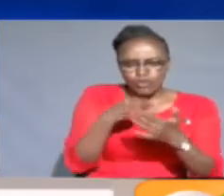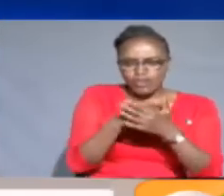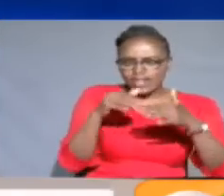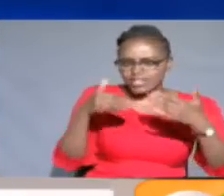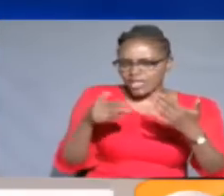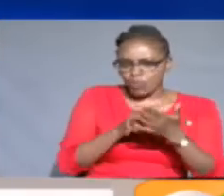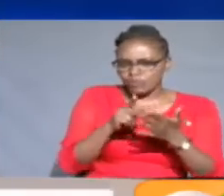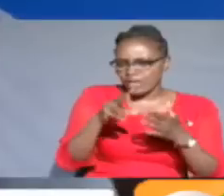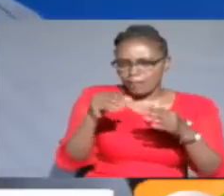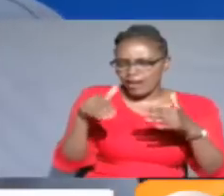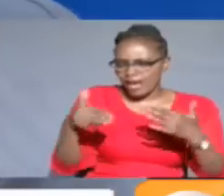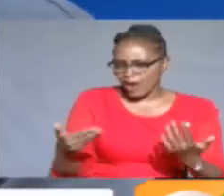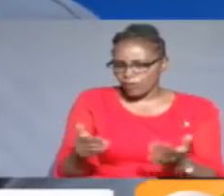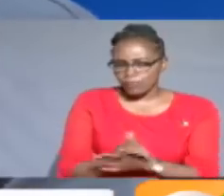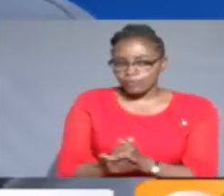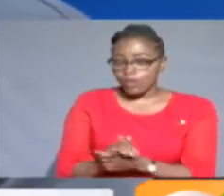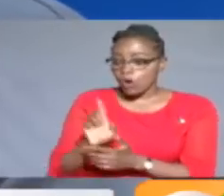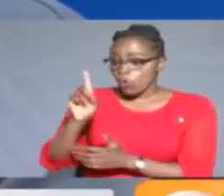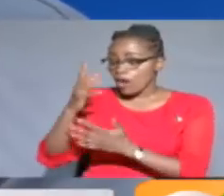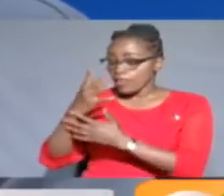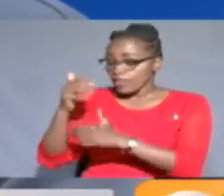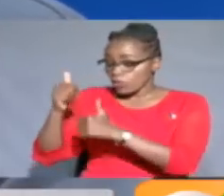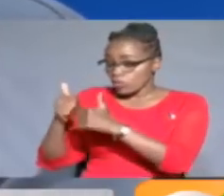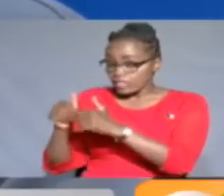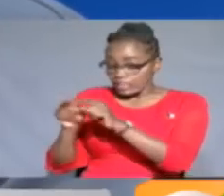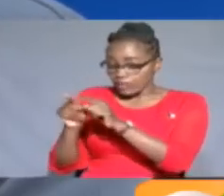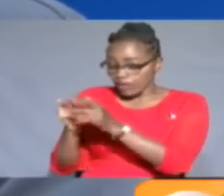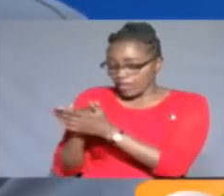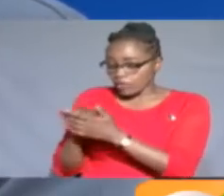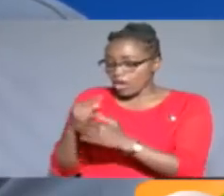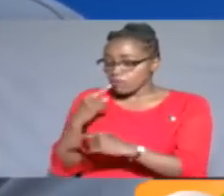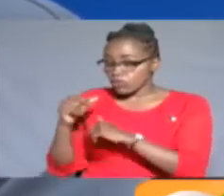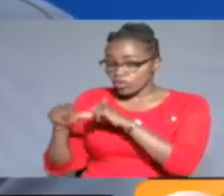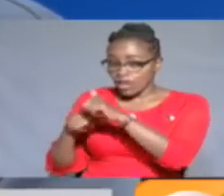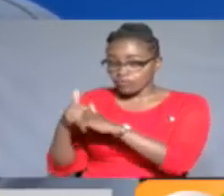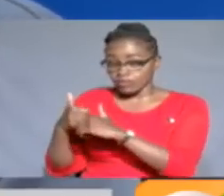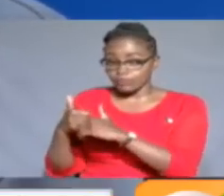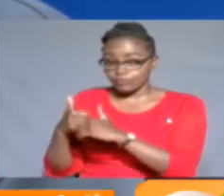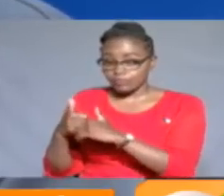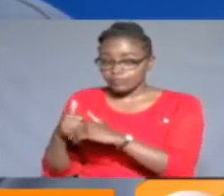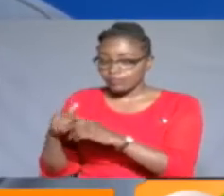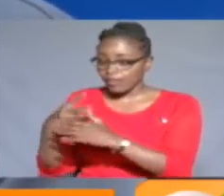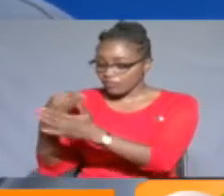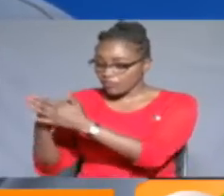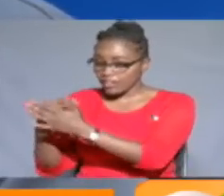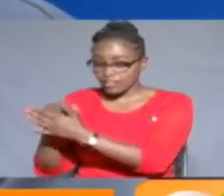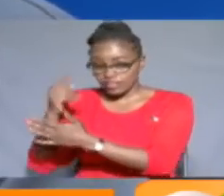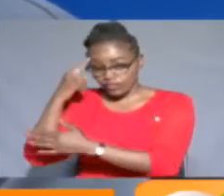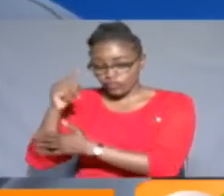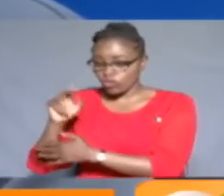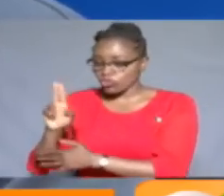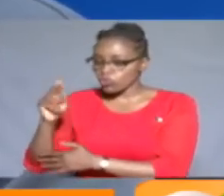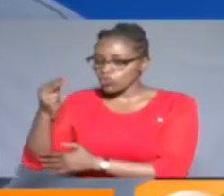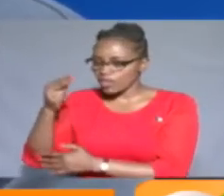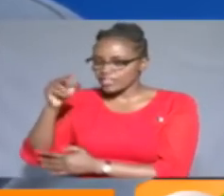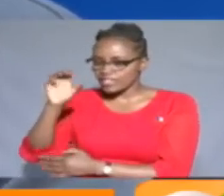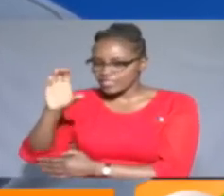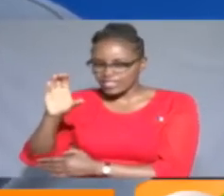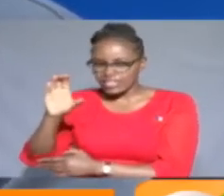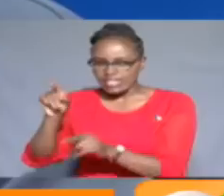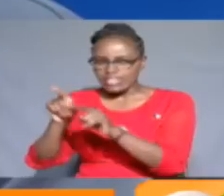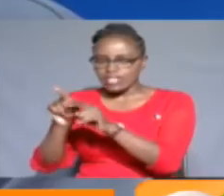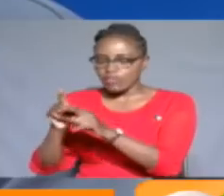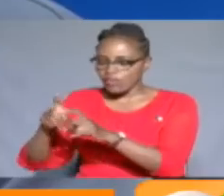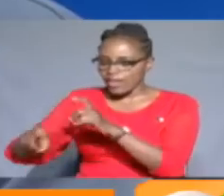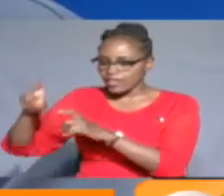example? One of the things that has been floated around as a financing model for UHC is increasing their